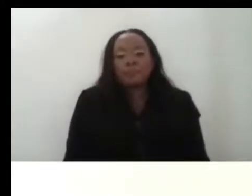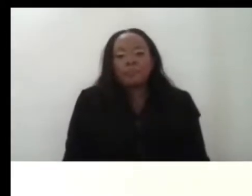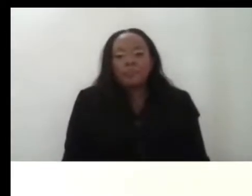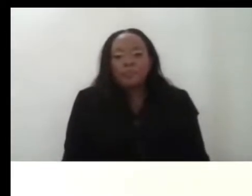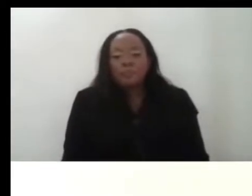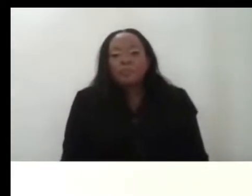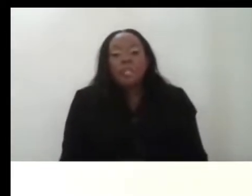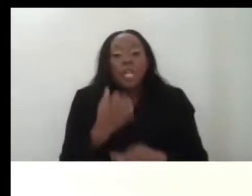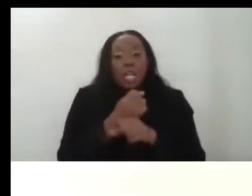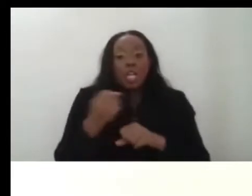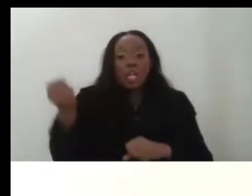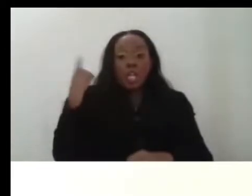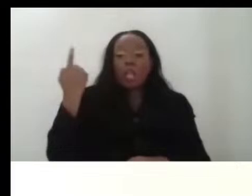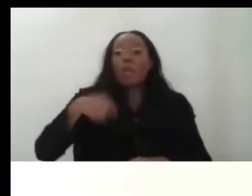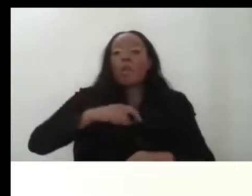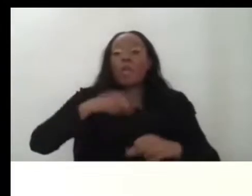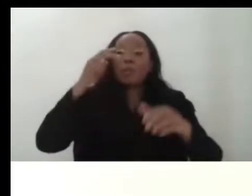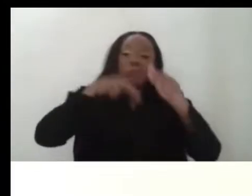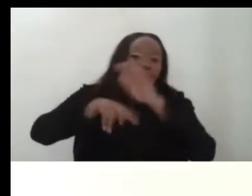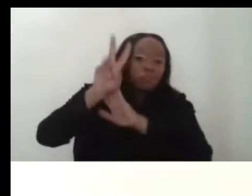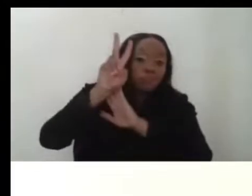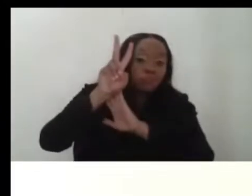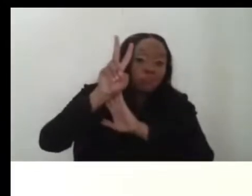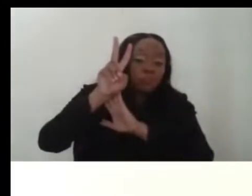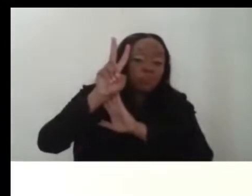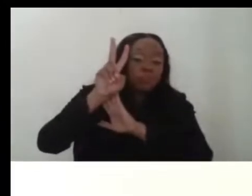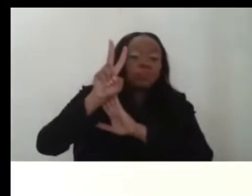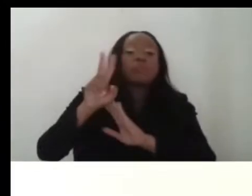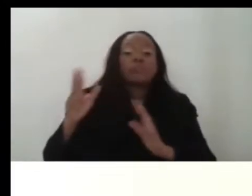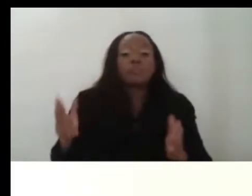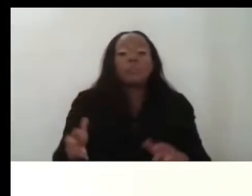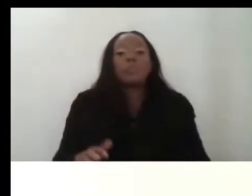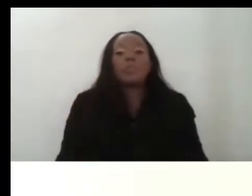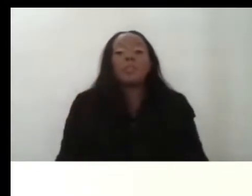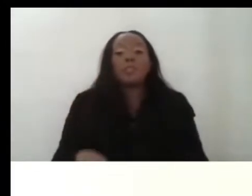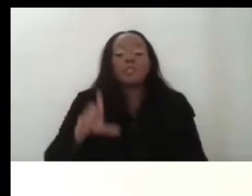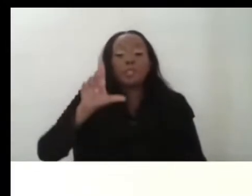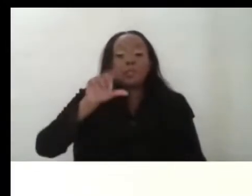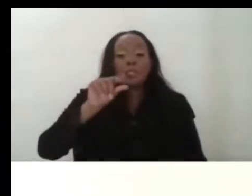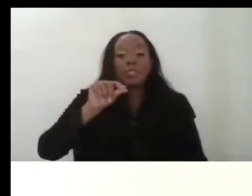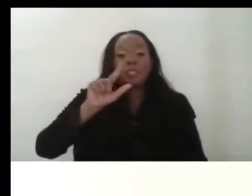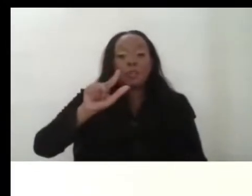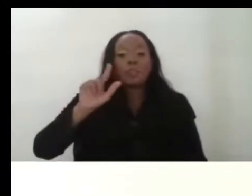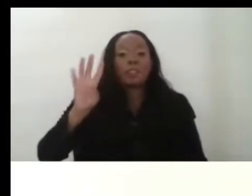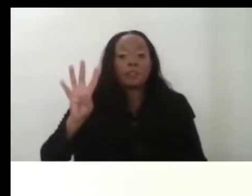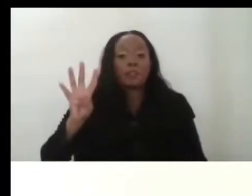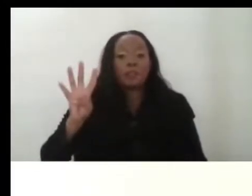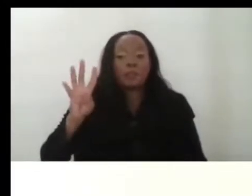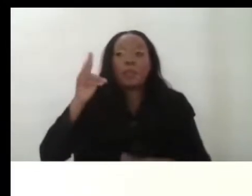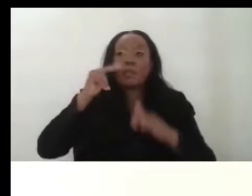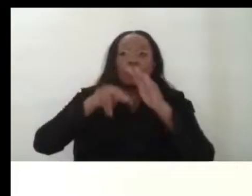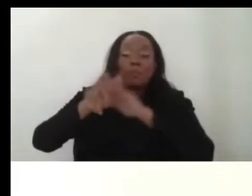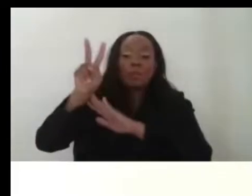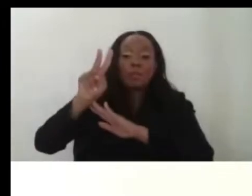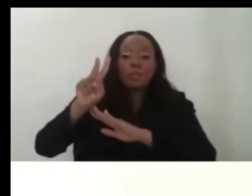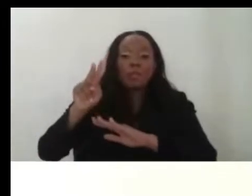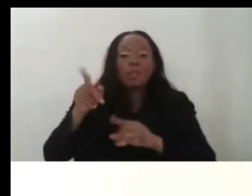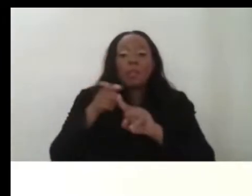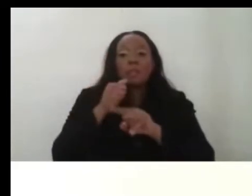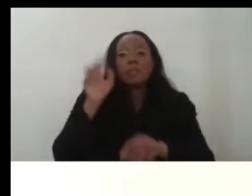prediction, tropical cyclones. And so our 2024 prediction from Barbados Met